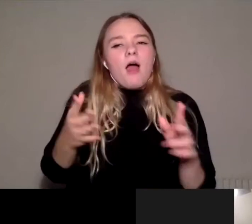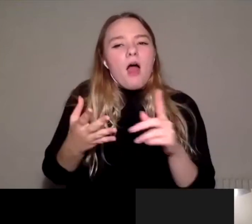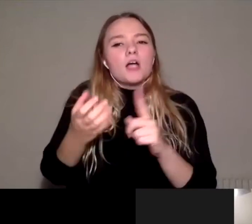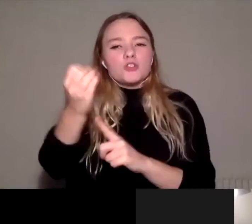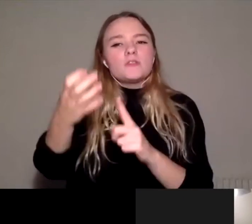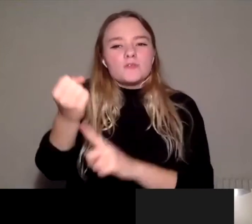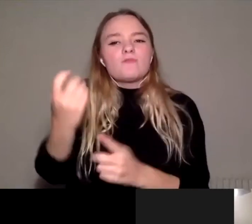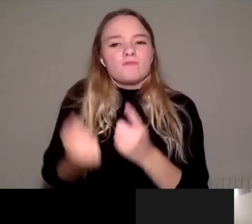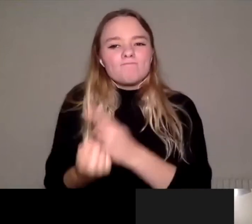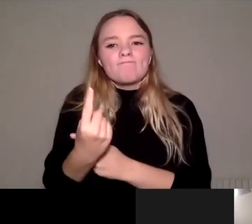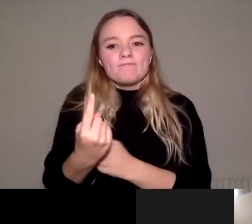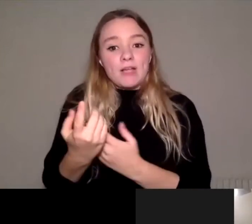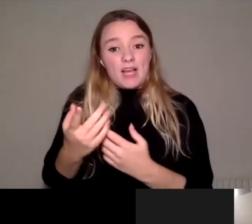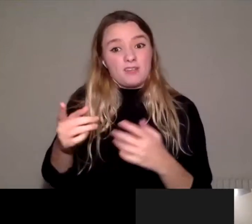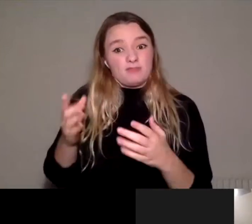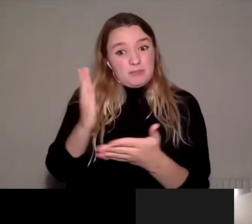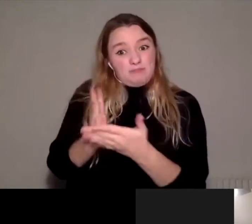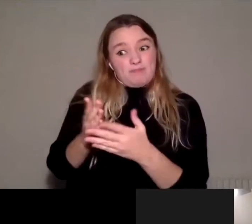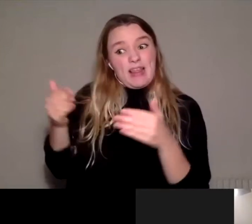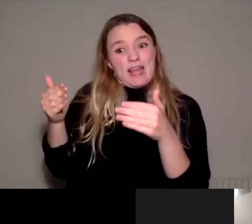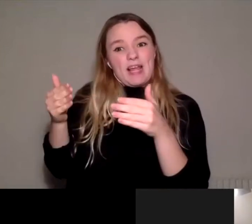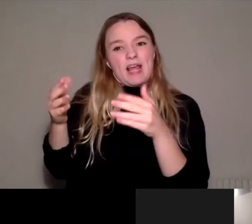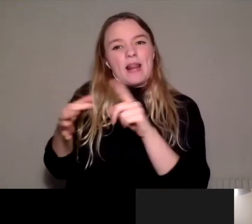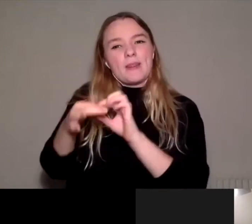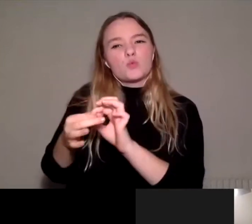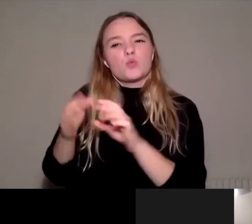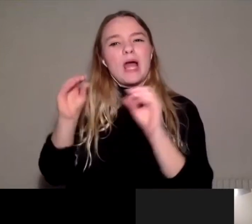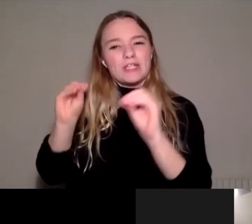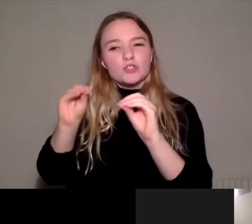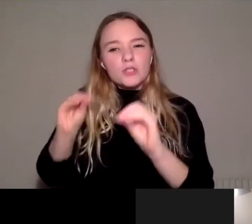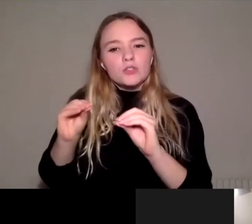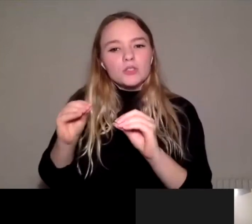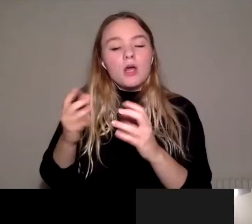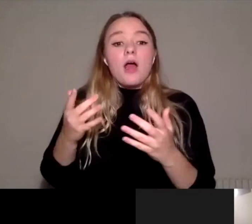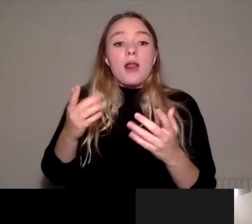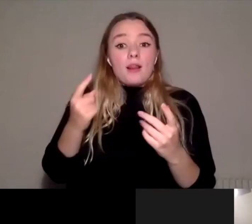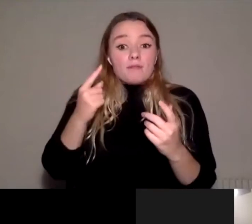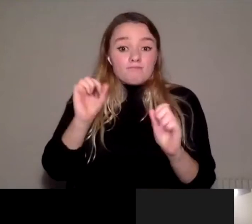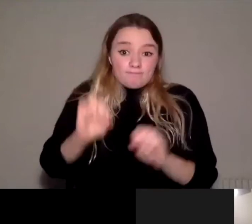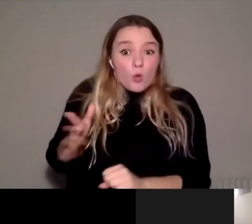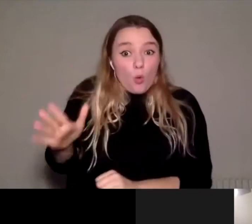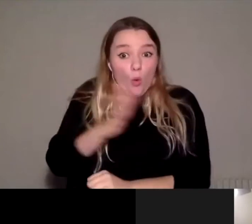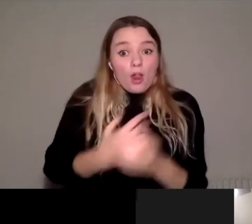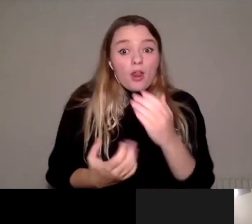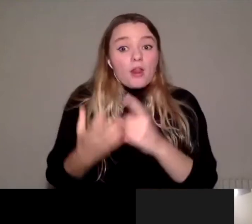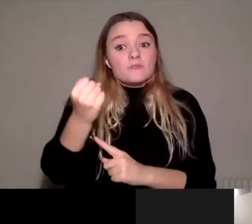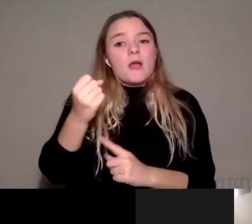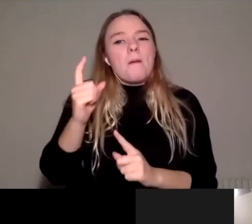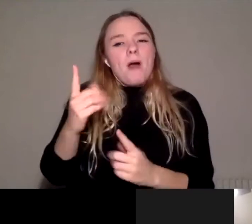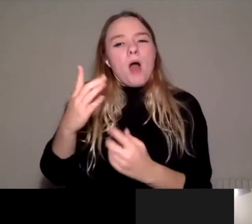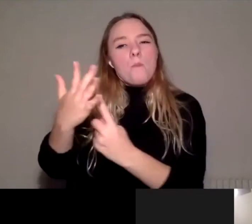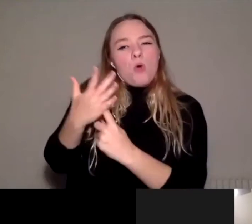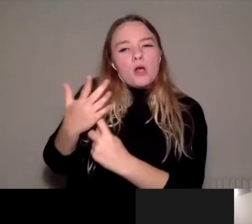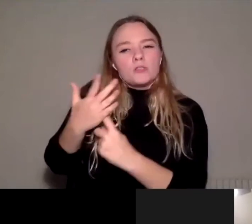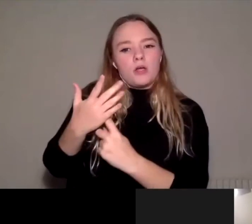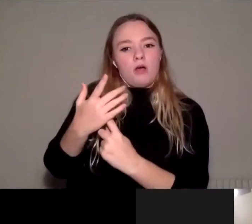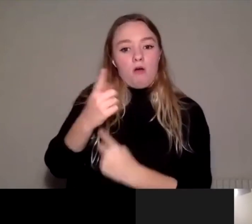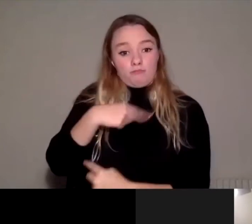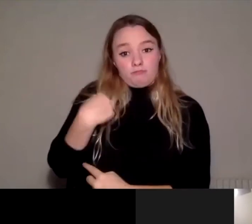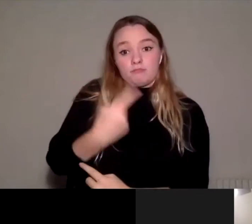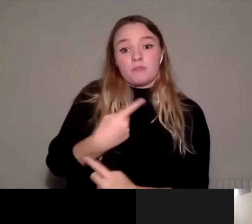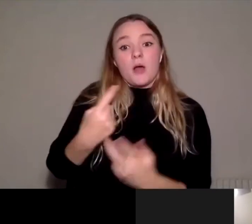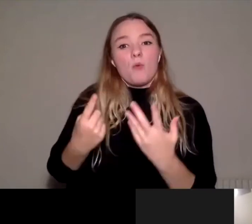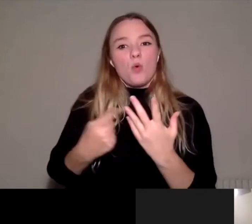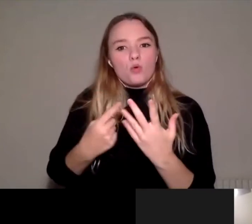front. But although a lot of things have been achieved, there's so much pressure on myself and other Black